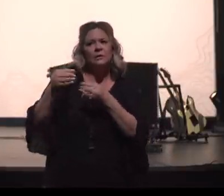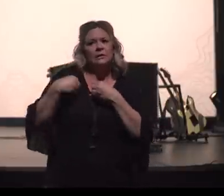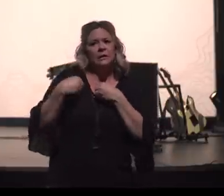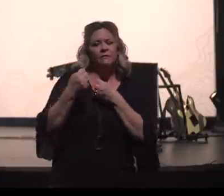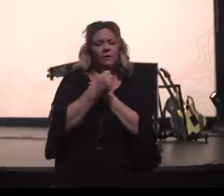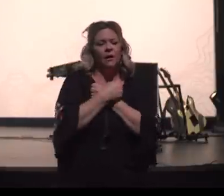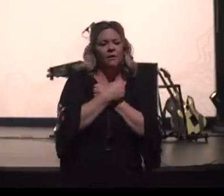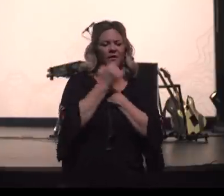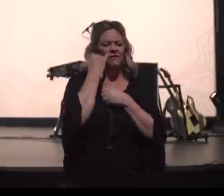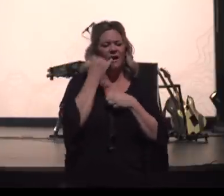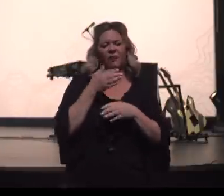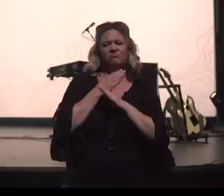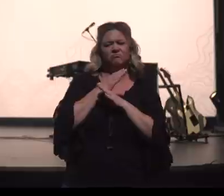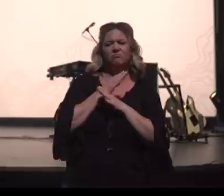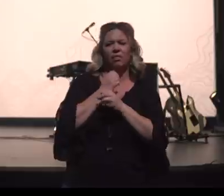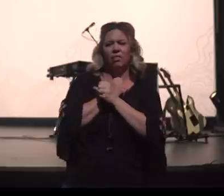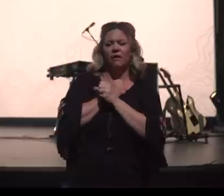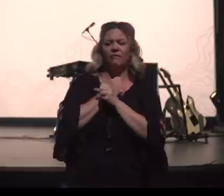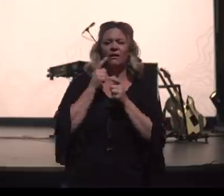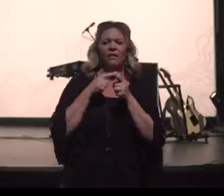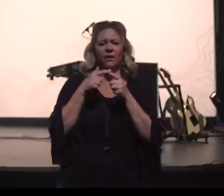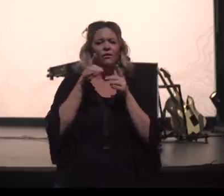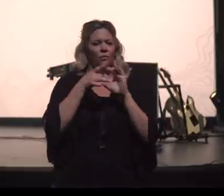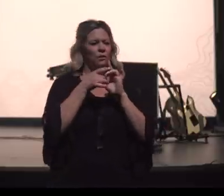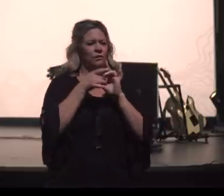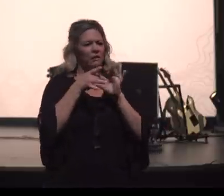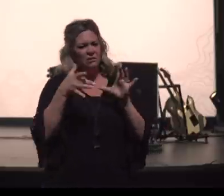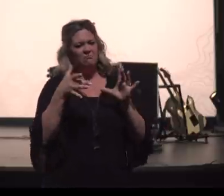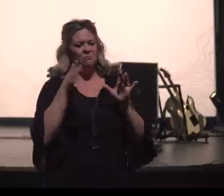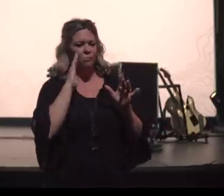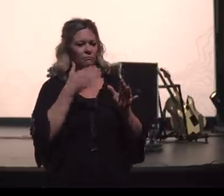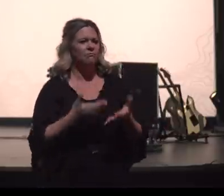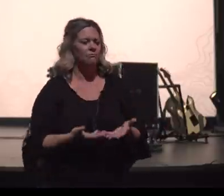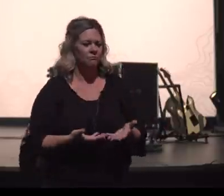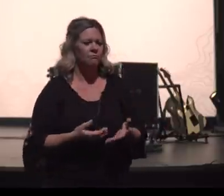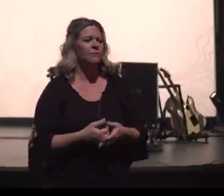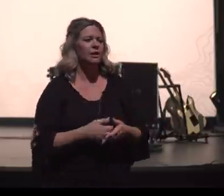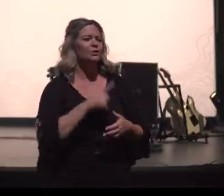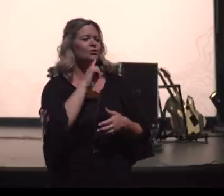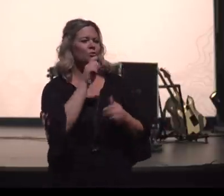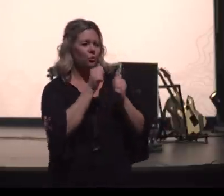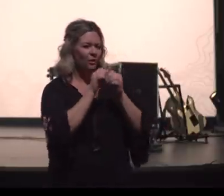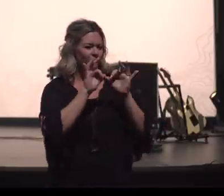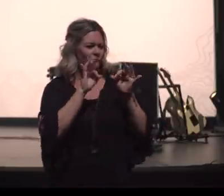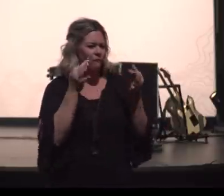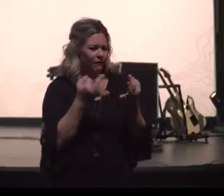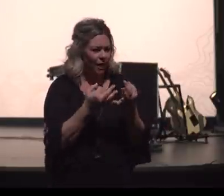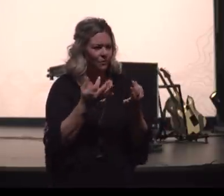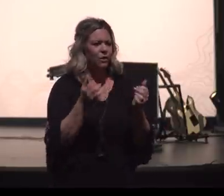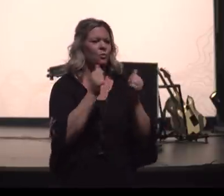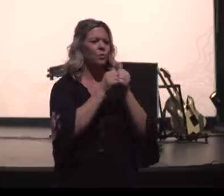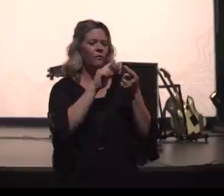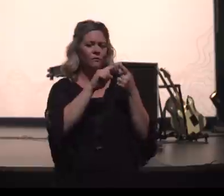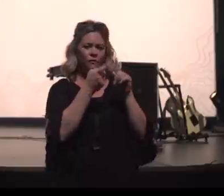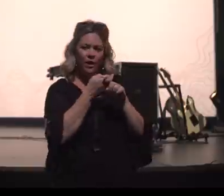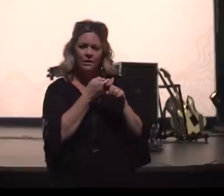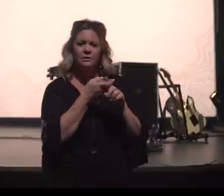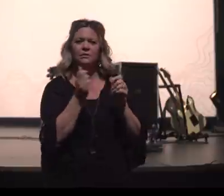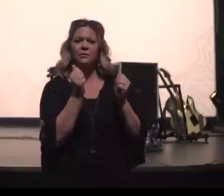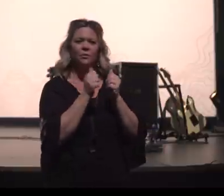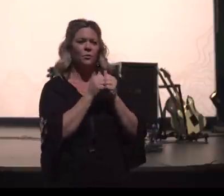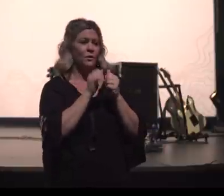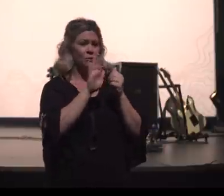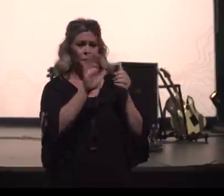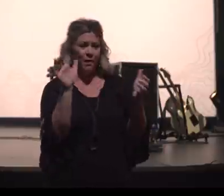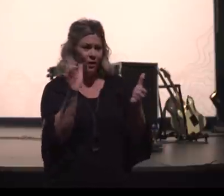if we withhold love from others, the relationship's probably gonna fall apart. This is true with family, with friends,